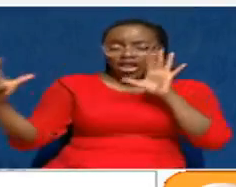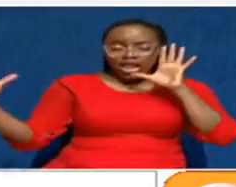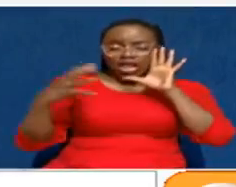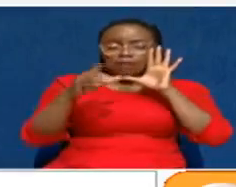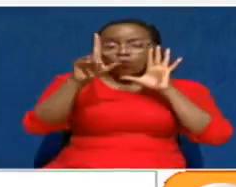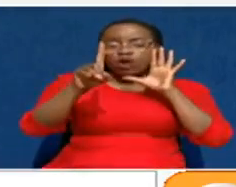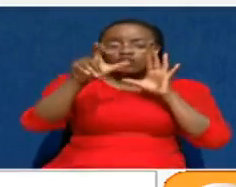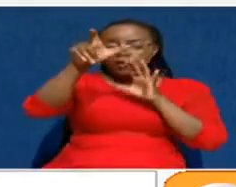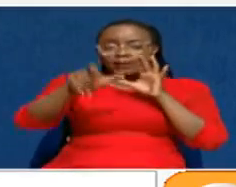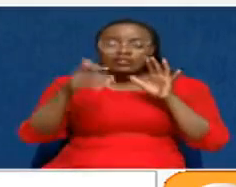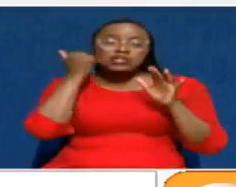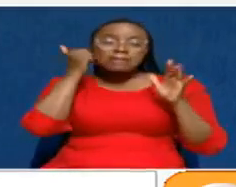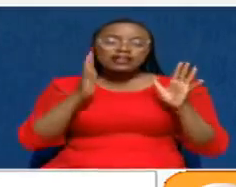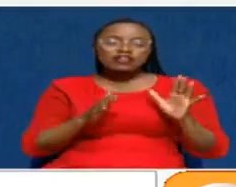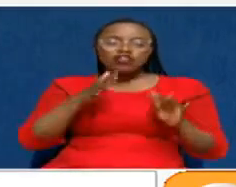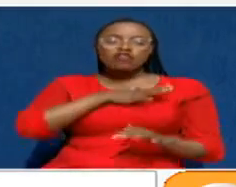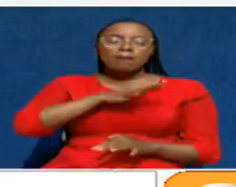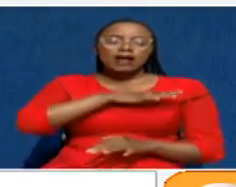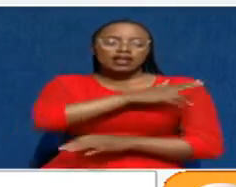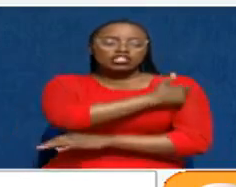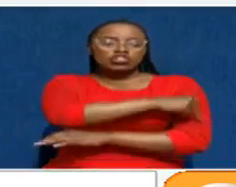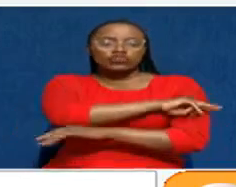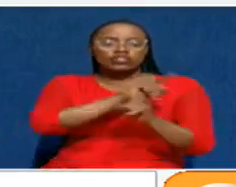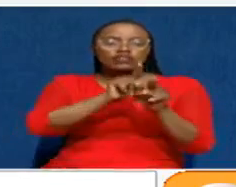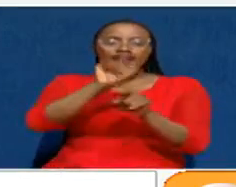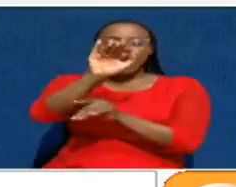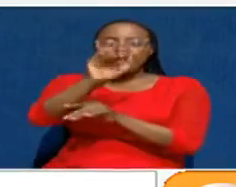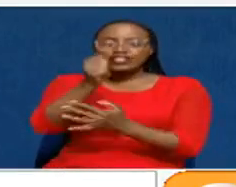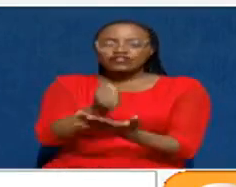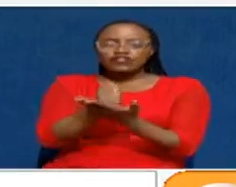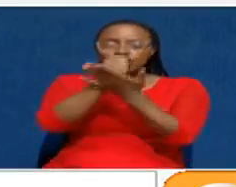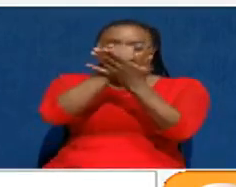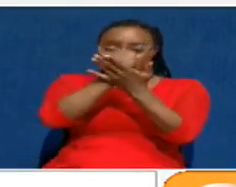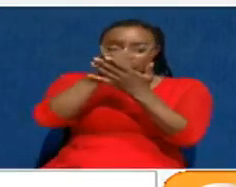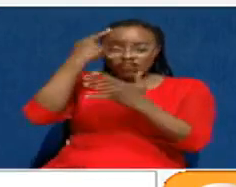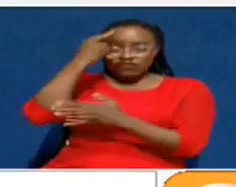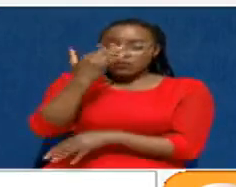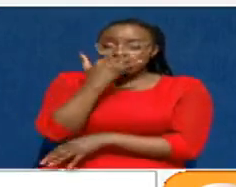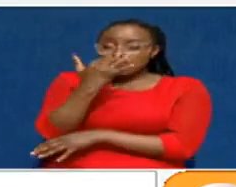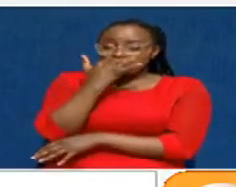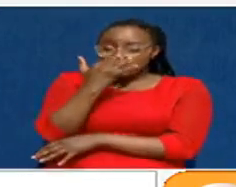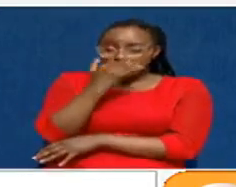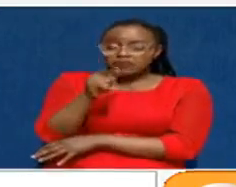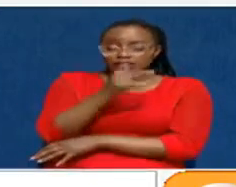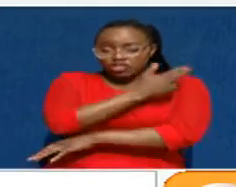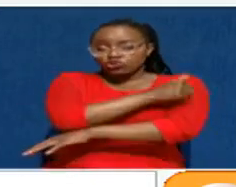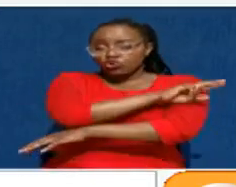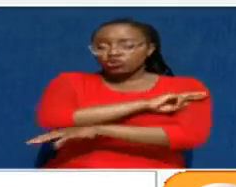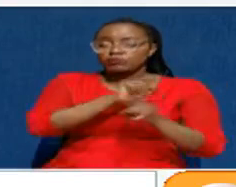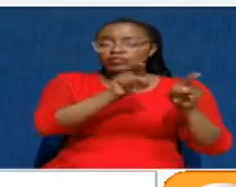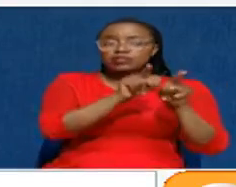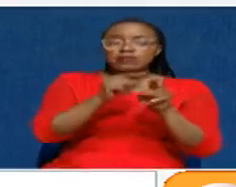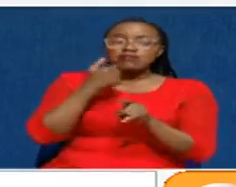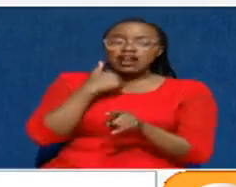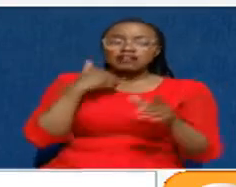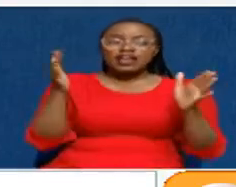of the patients at the Mbagathi facility was a cry for help, a cry for more oxygen at the facility, pointing